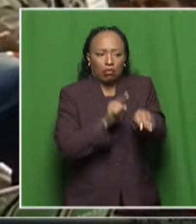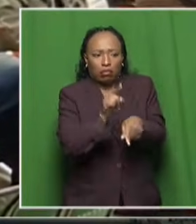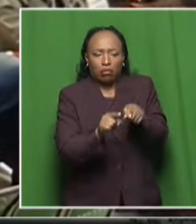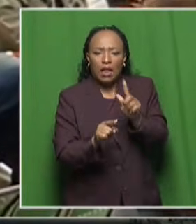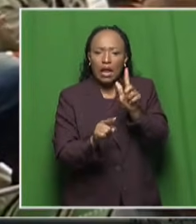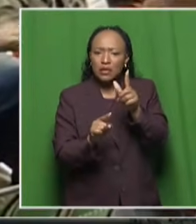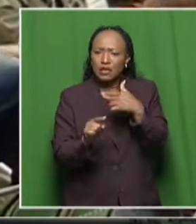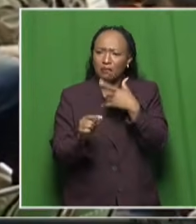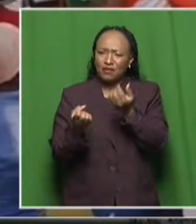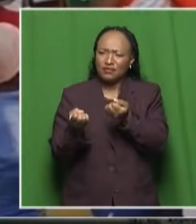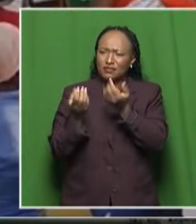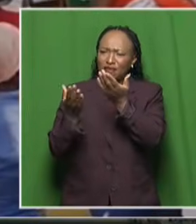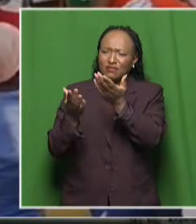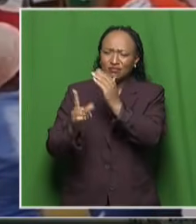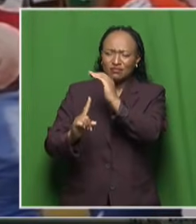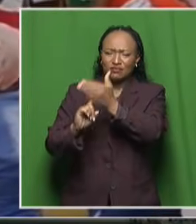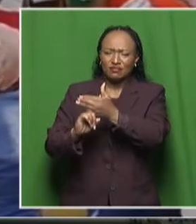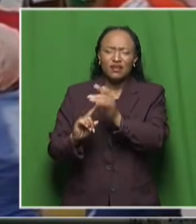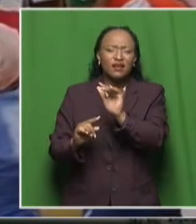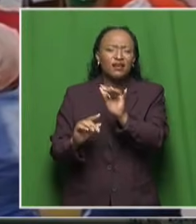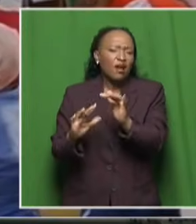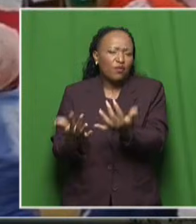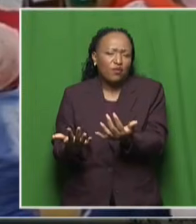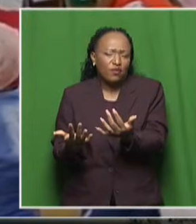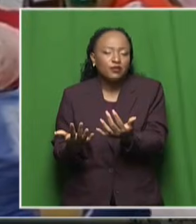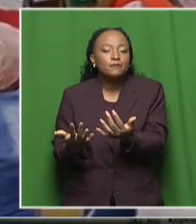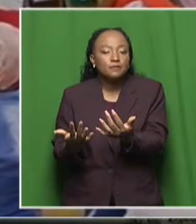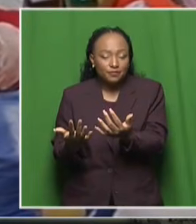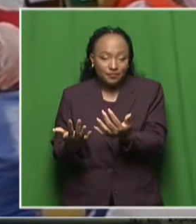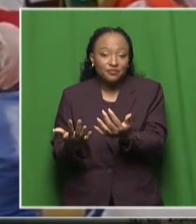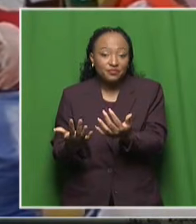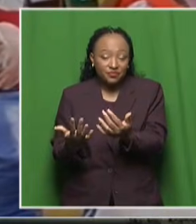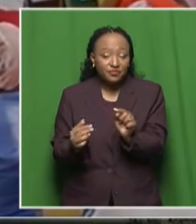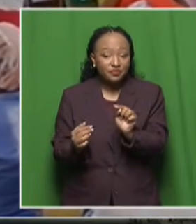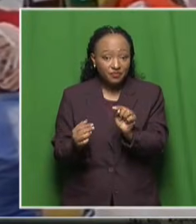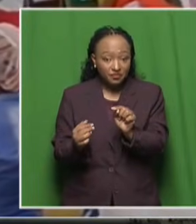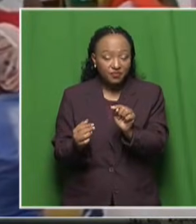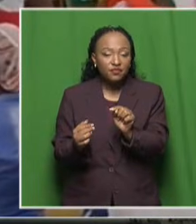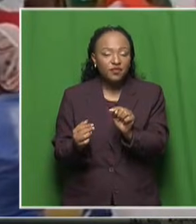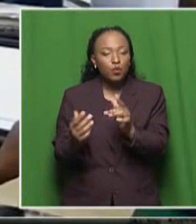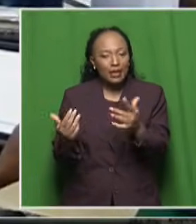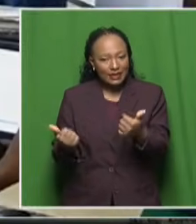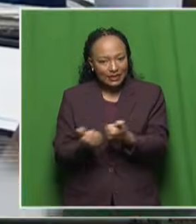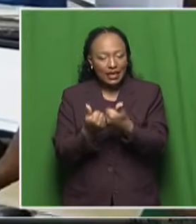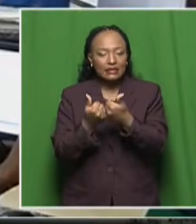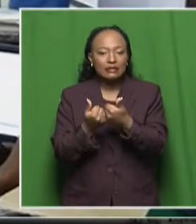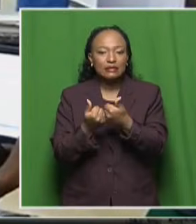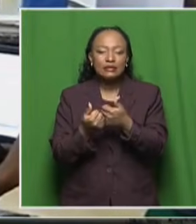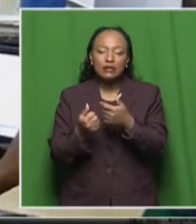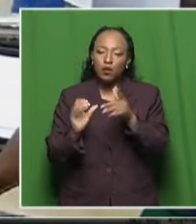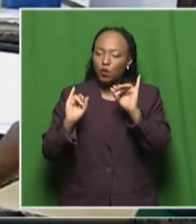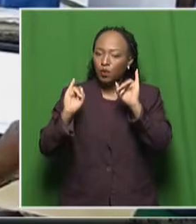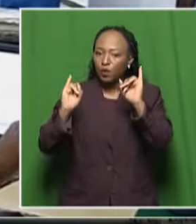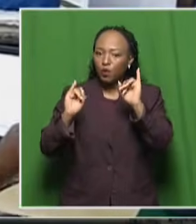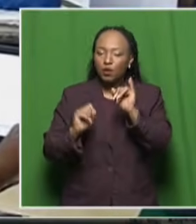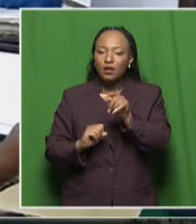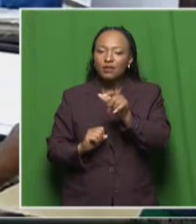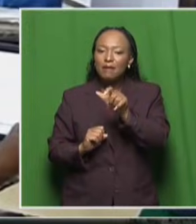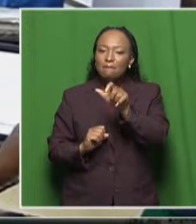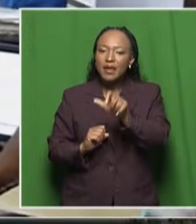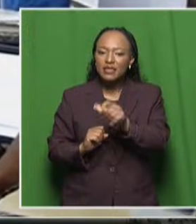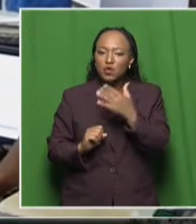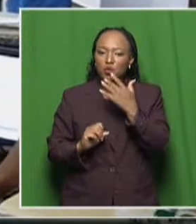are misnomers that we're starting to see in this respect. And that's going to raise a huge challenge in terms of what is a refugee and how